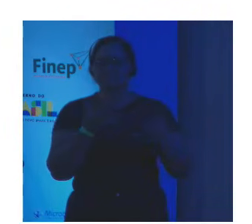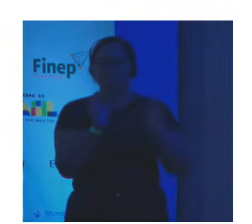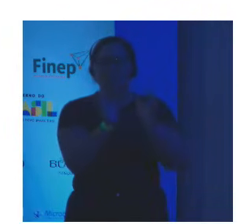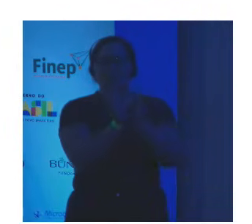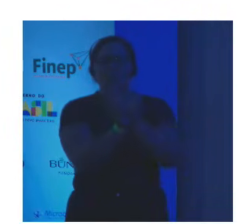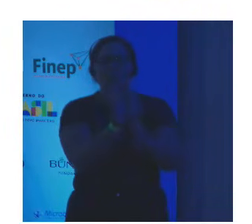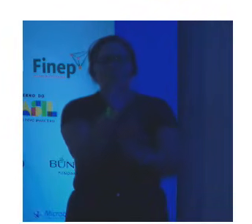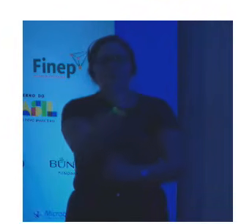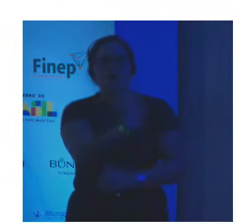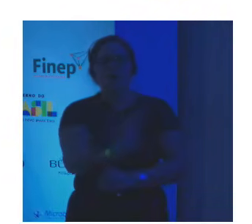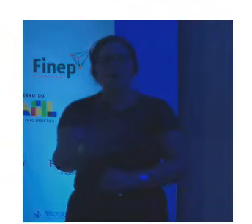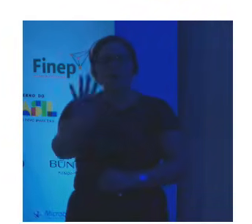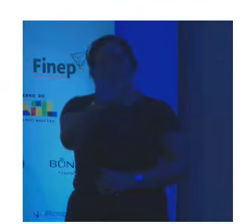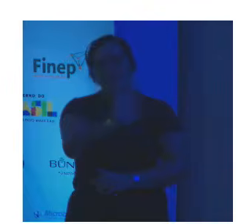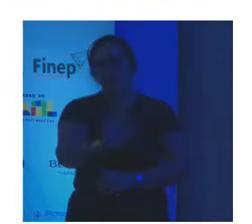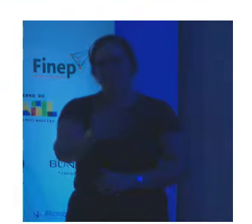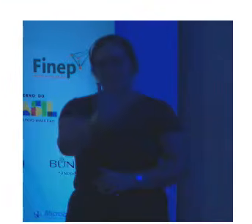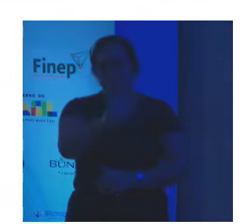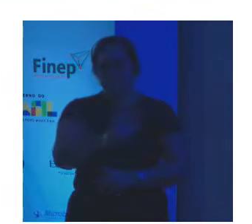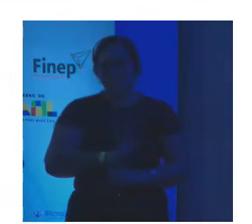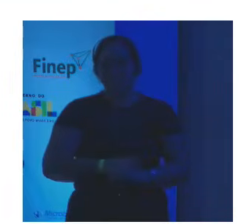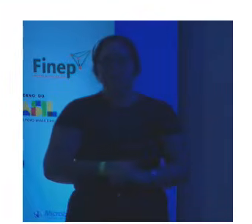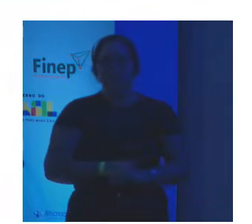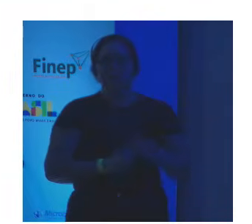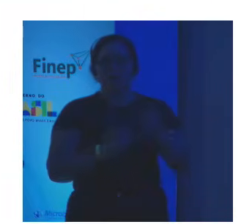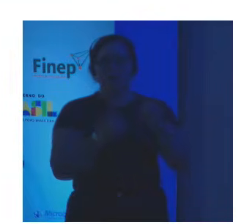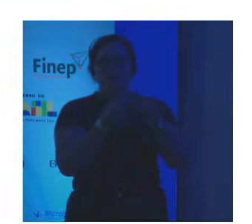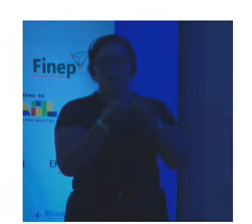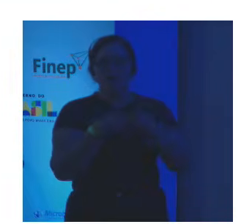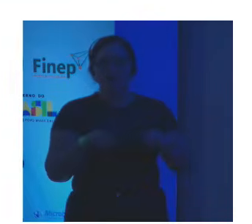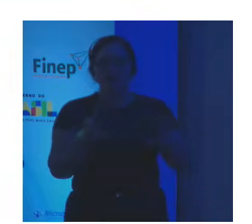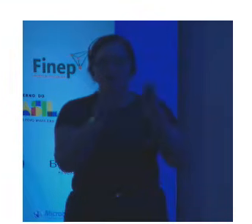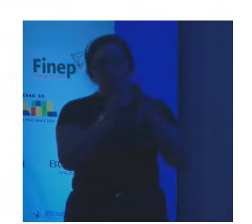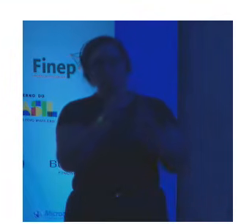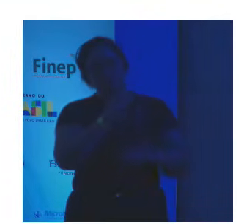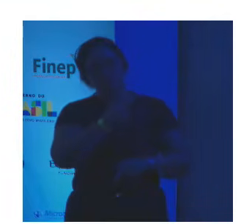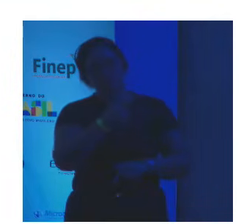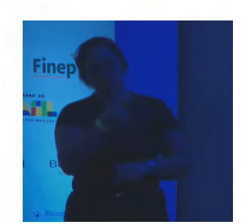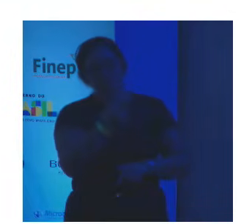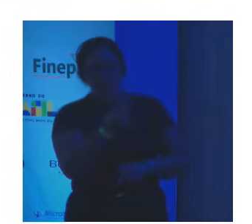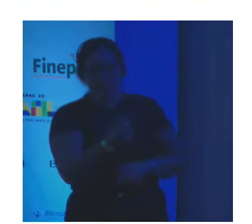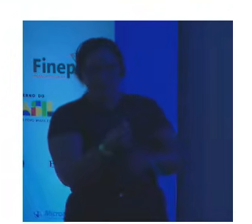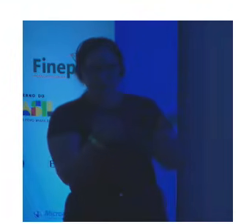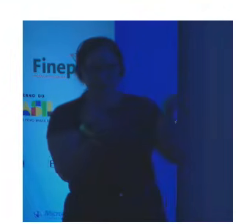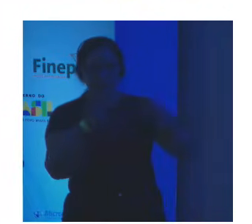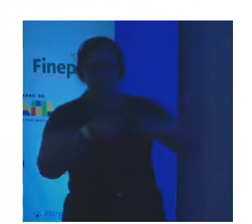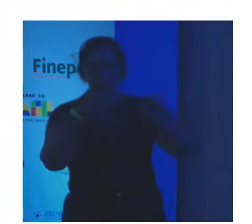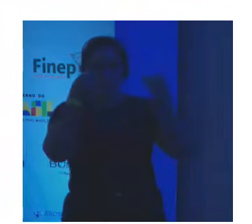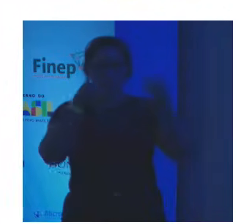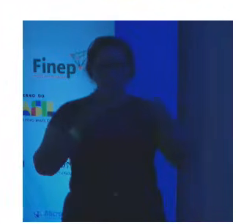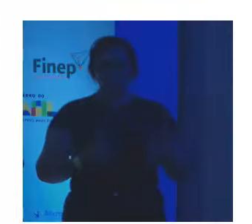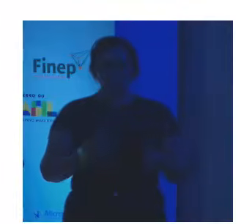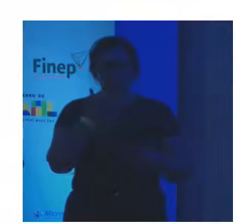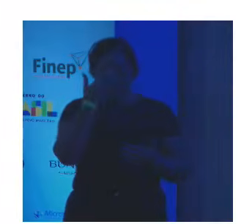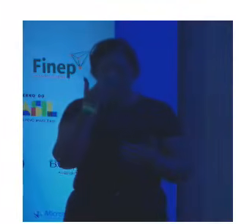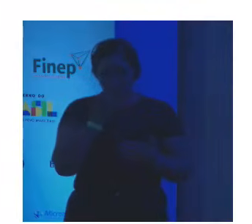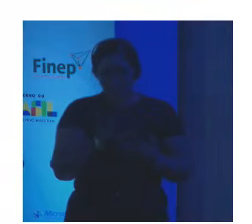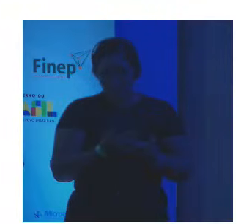the UN or elsewhere, at the G20, to explain what we believe should be done. And it has